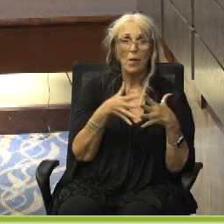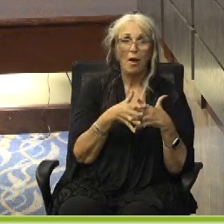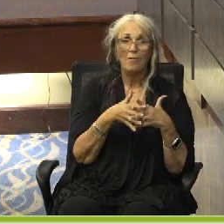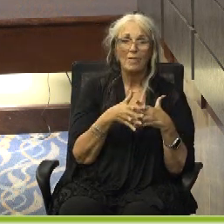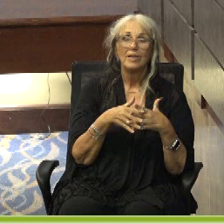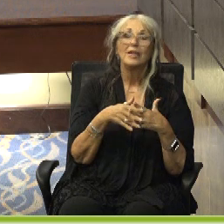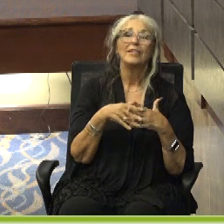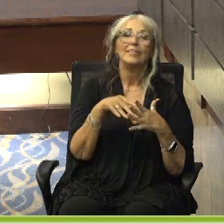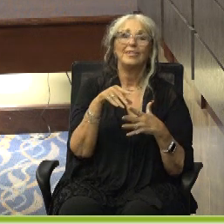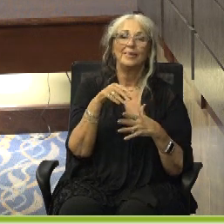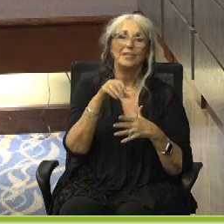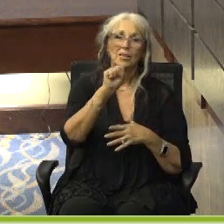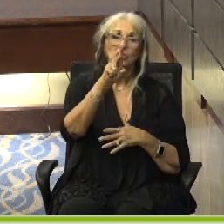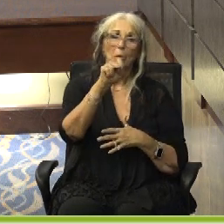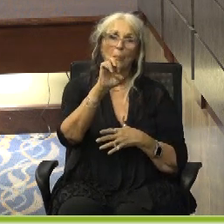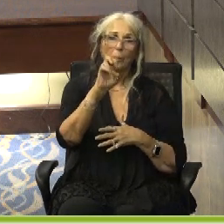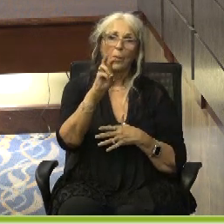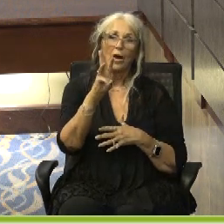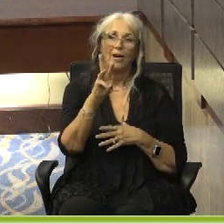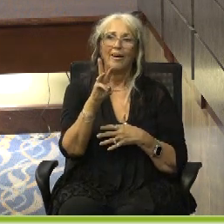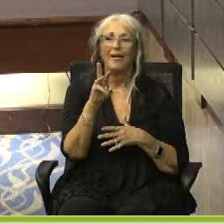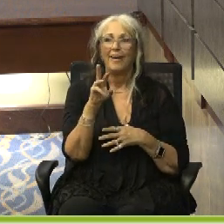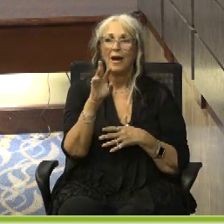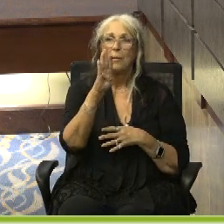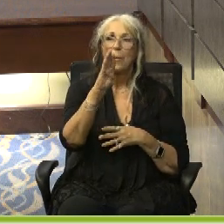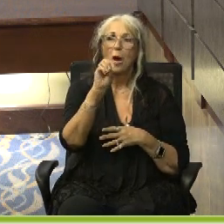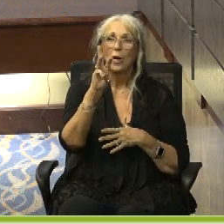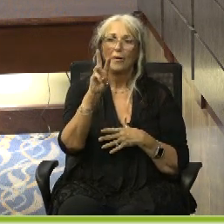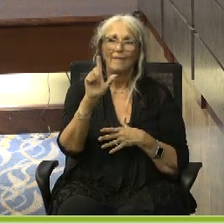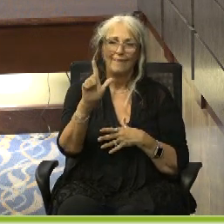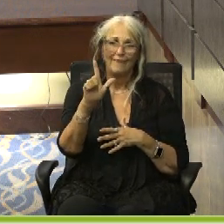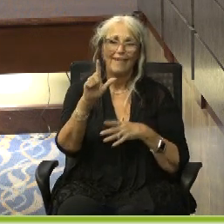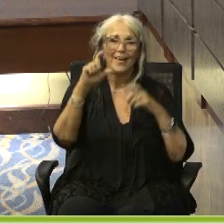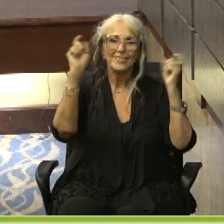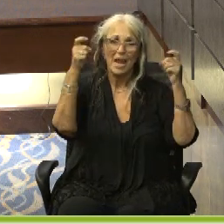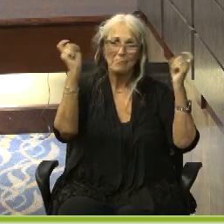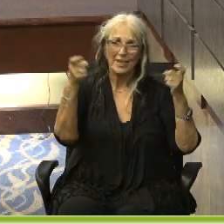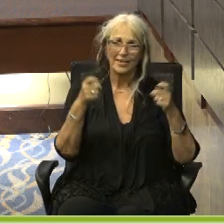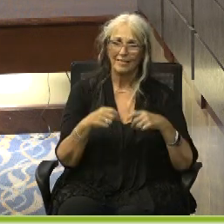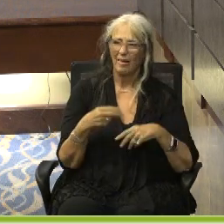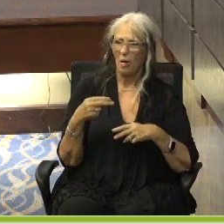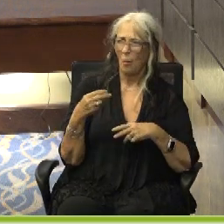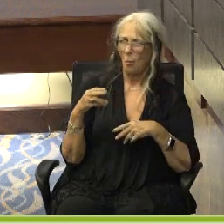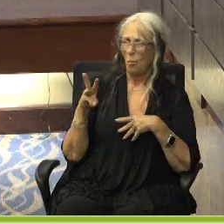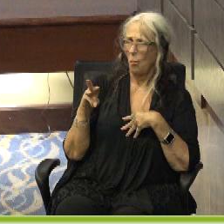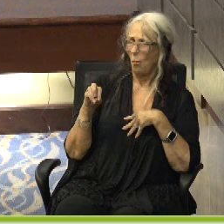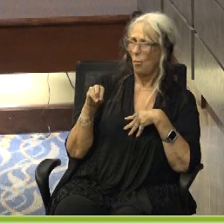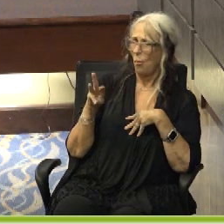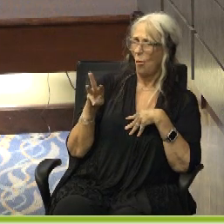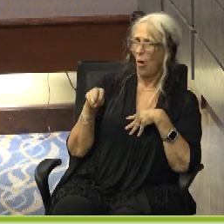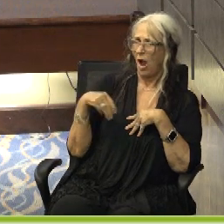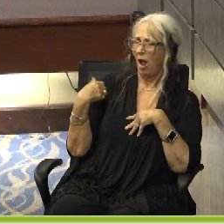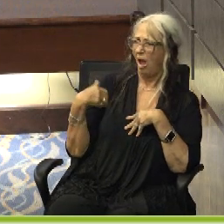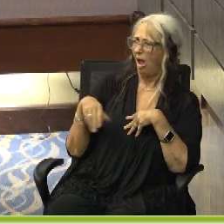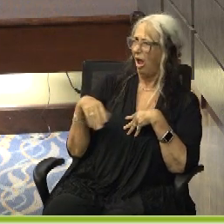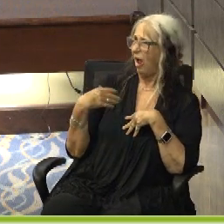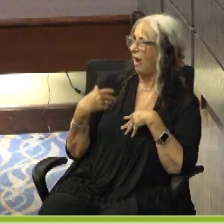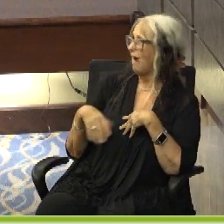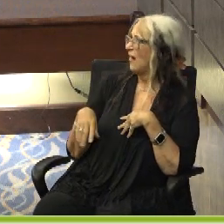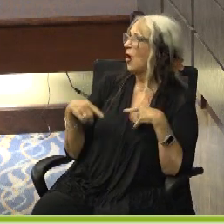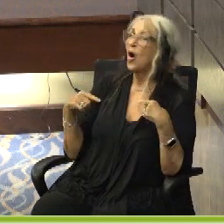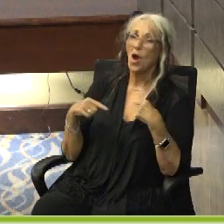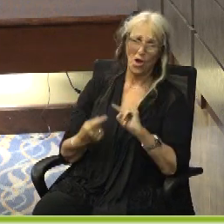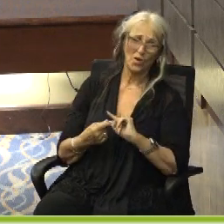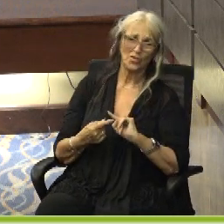been a long time. I'm a fan. Wow. I'm a fan. I watch it on VHS. Long time ago. It hurts.